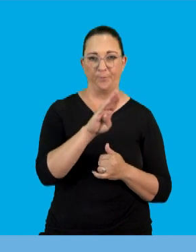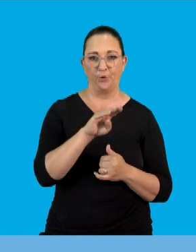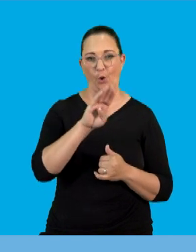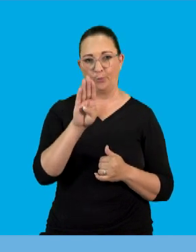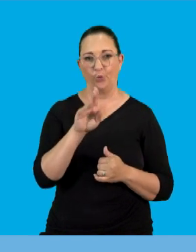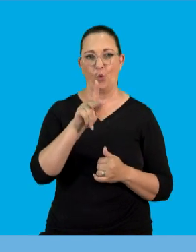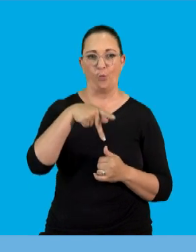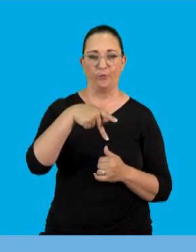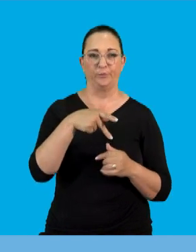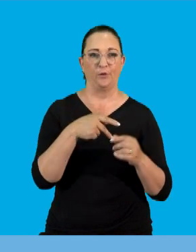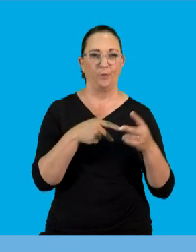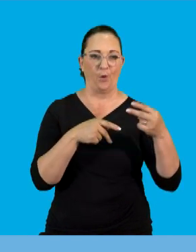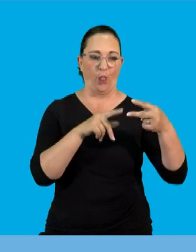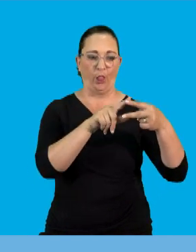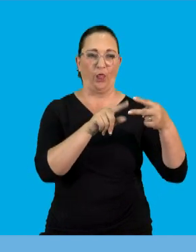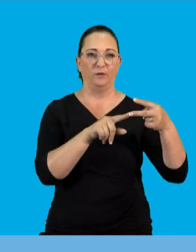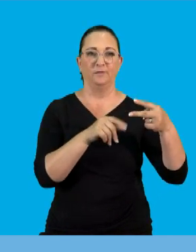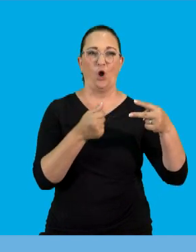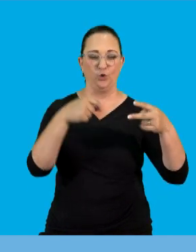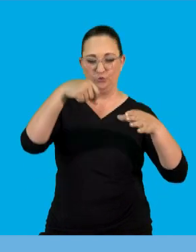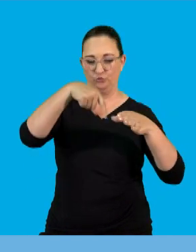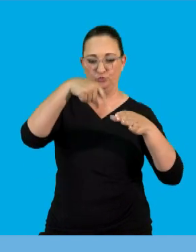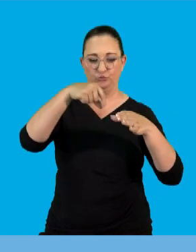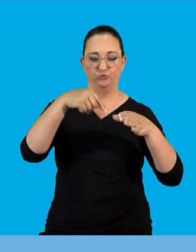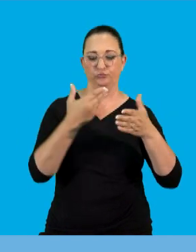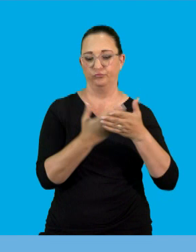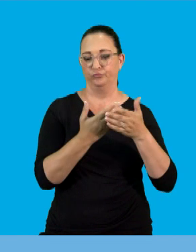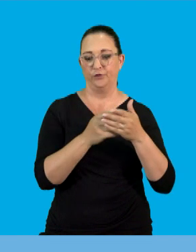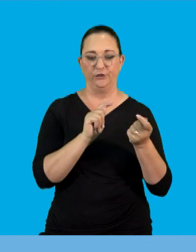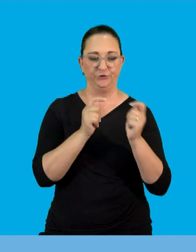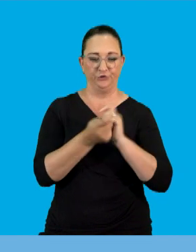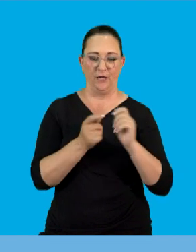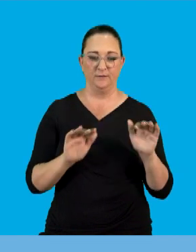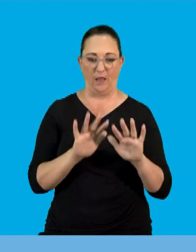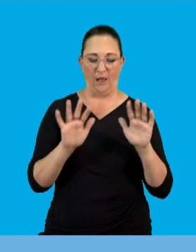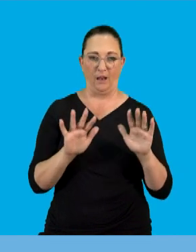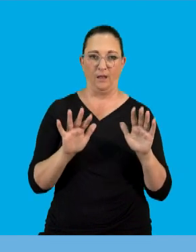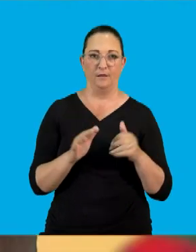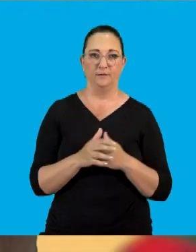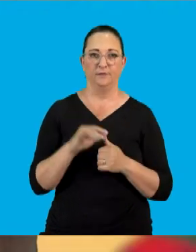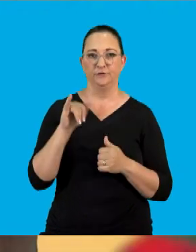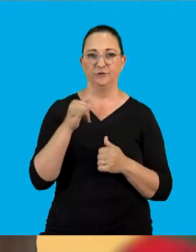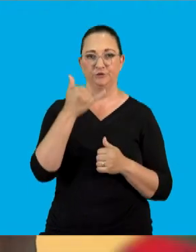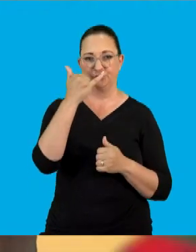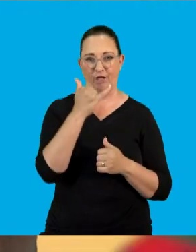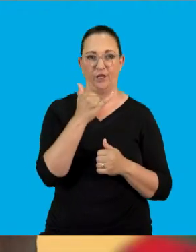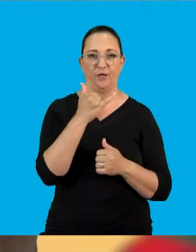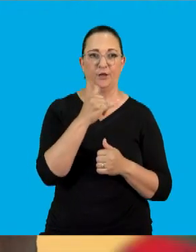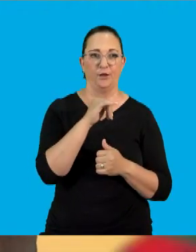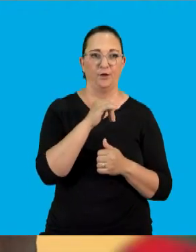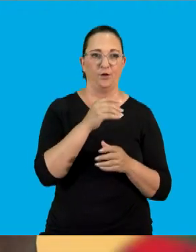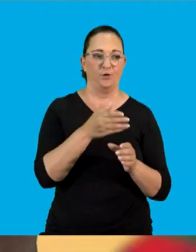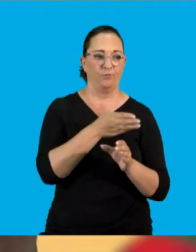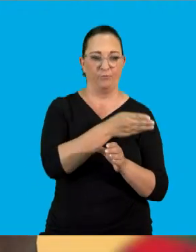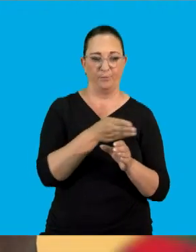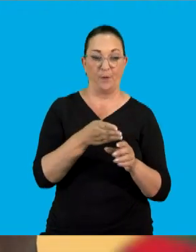or the bromothiamol blue or the phenolphthalein, we just pour a few drops, it changes into a specific color, and then that we can just check on